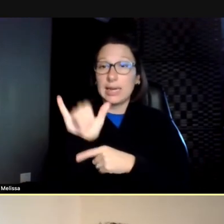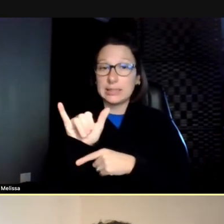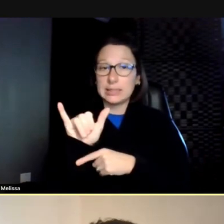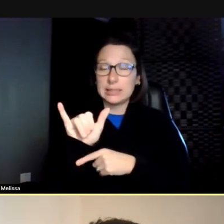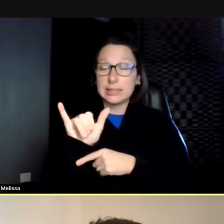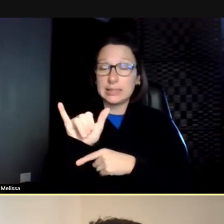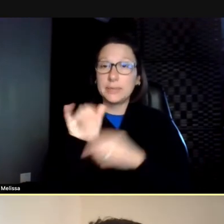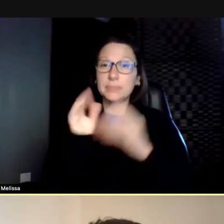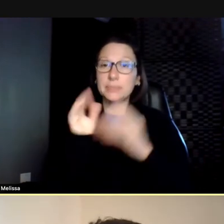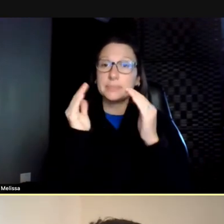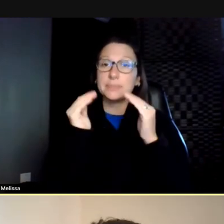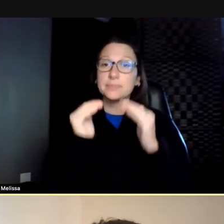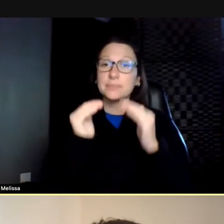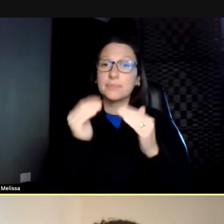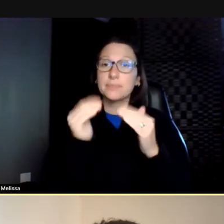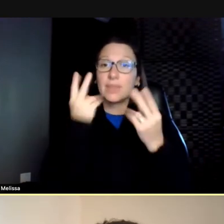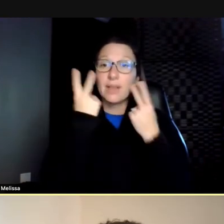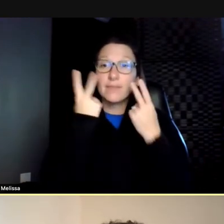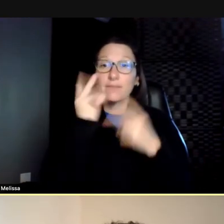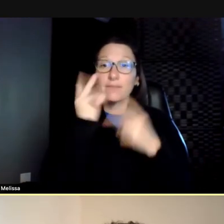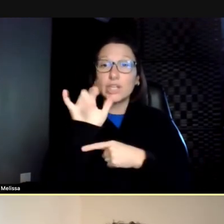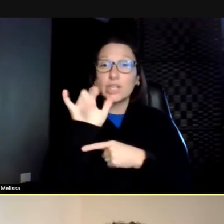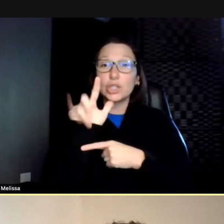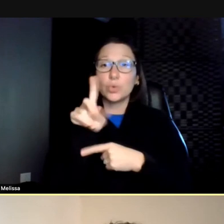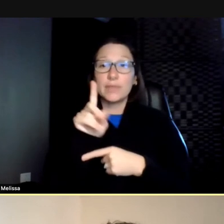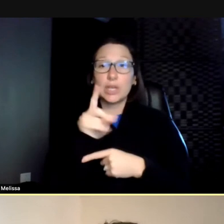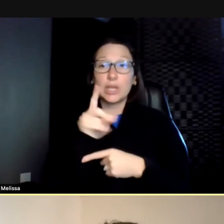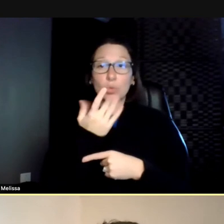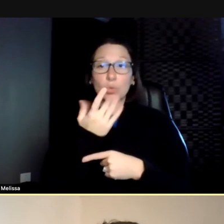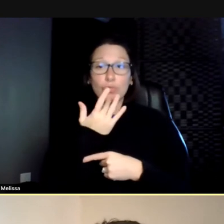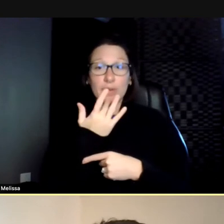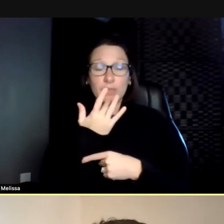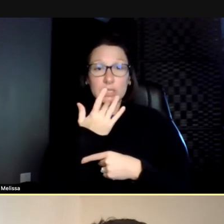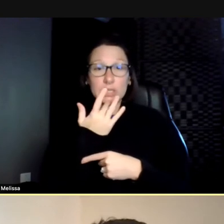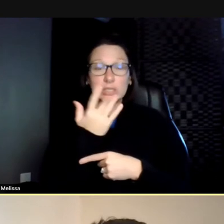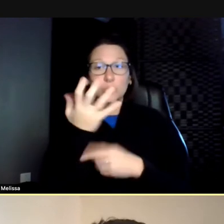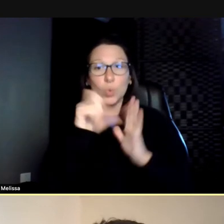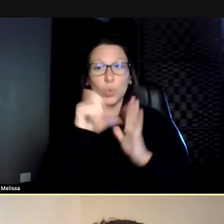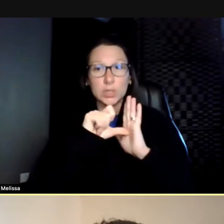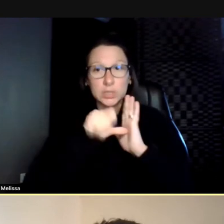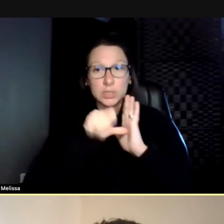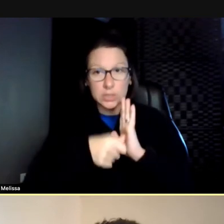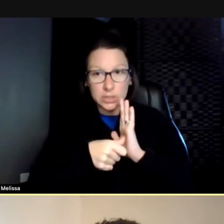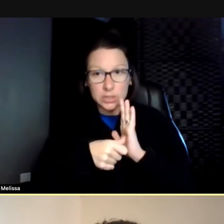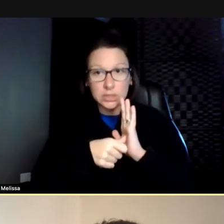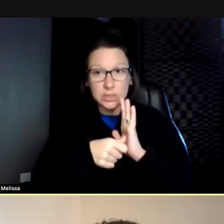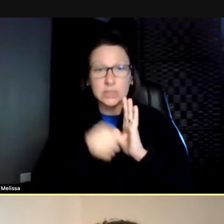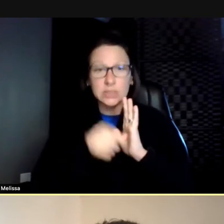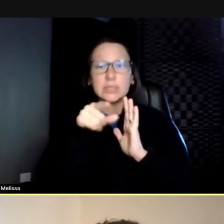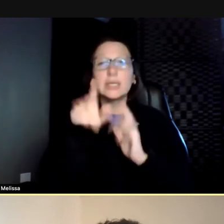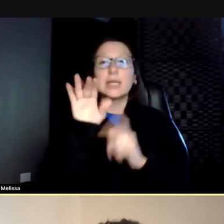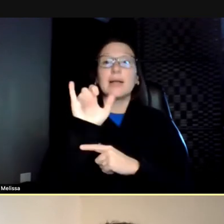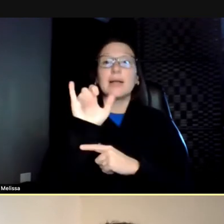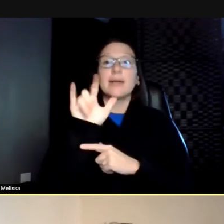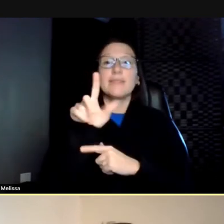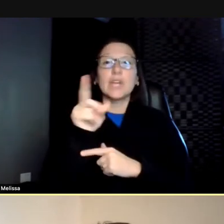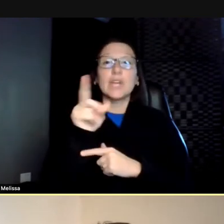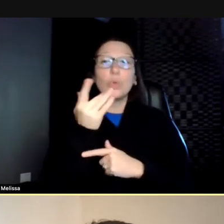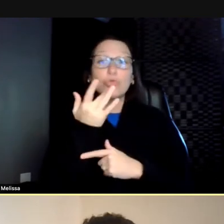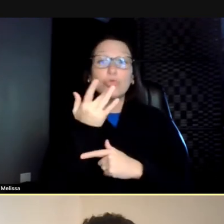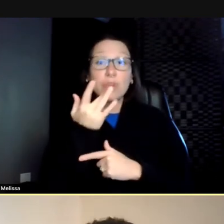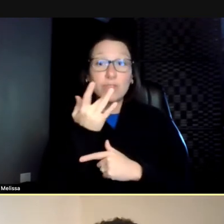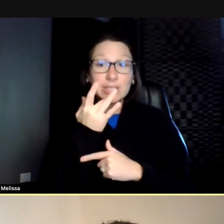Visual field preferences, and I want to reinforce and emphasize that these are field preferences, not